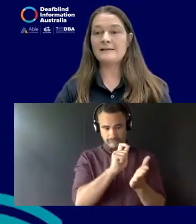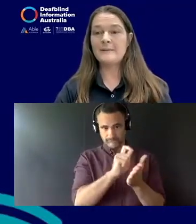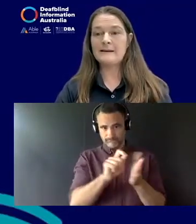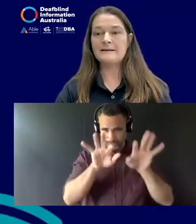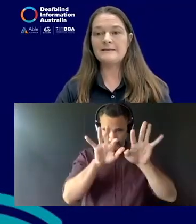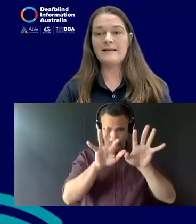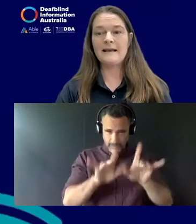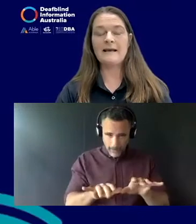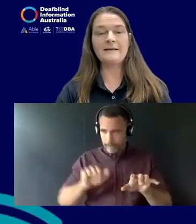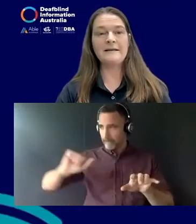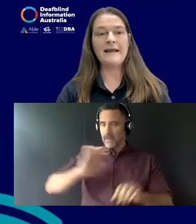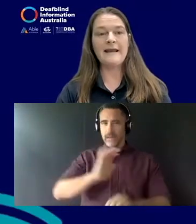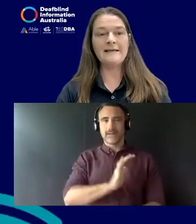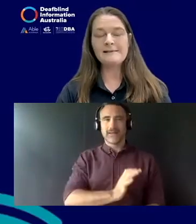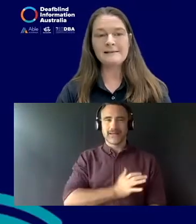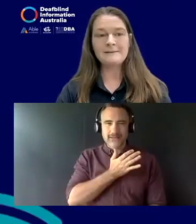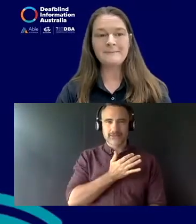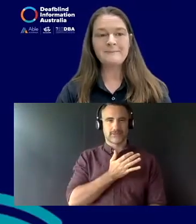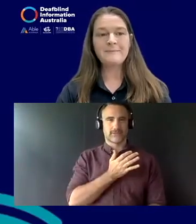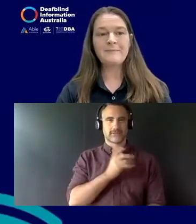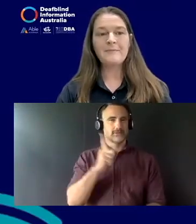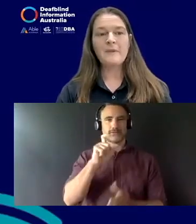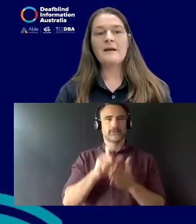they spend their days,